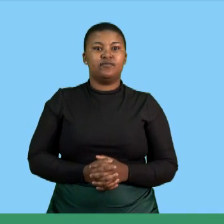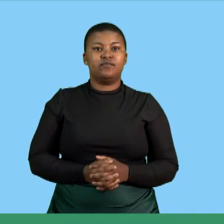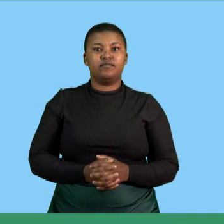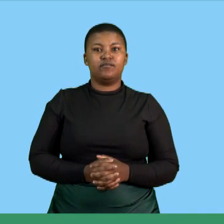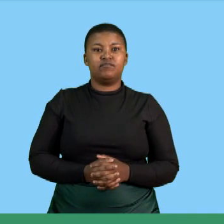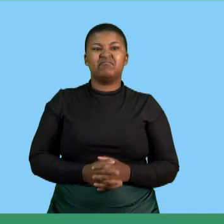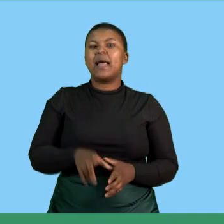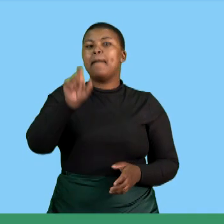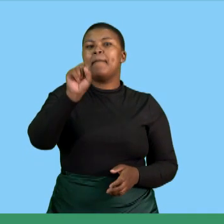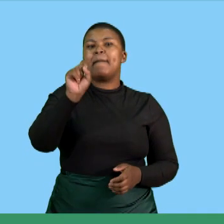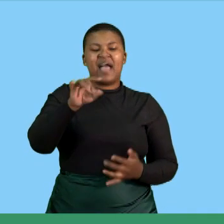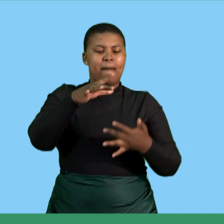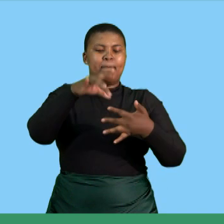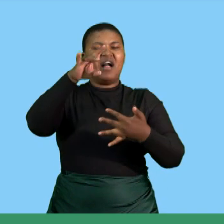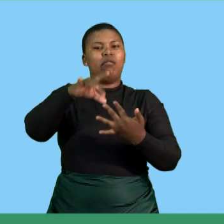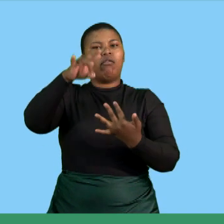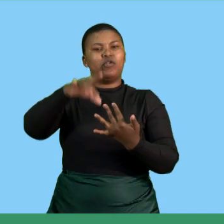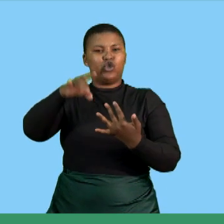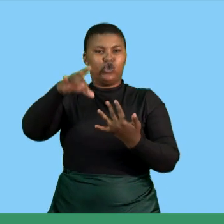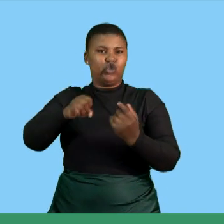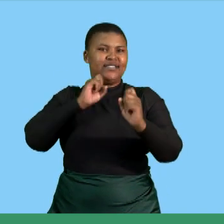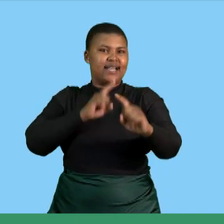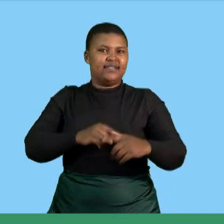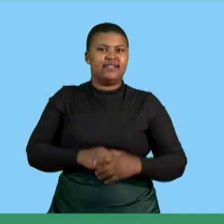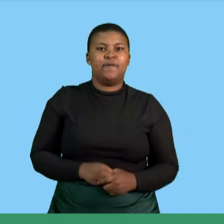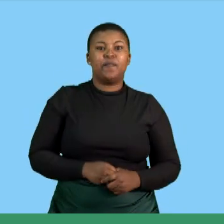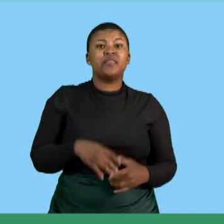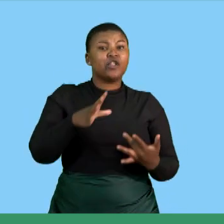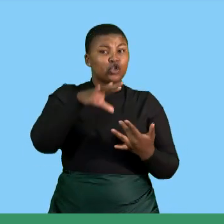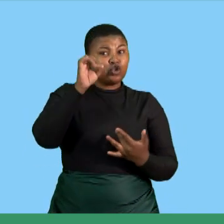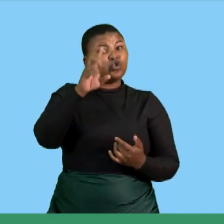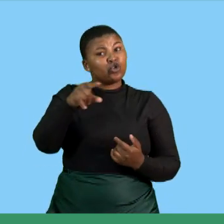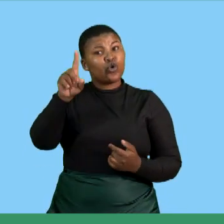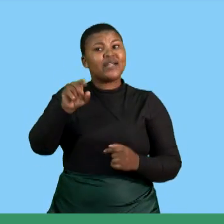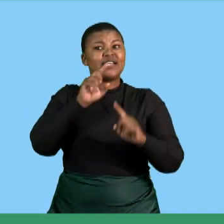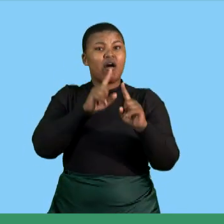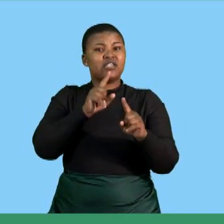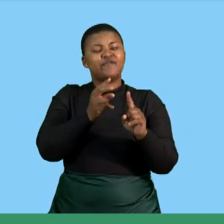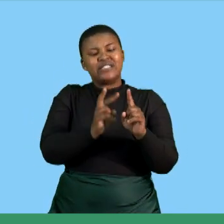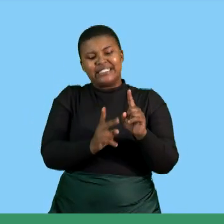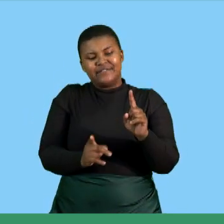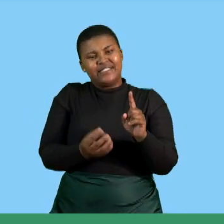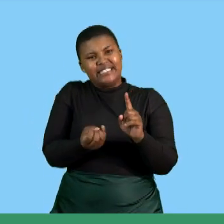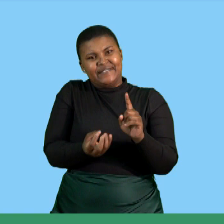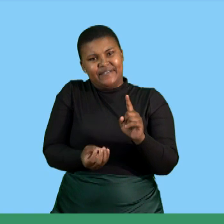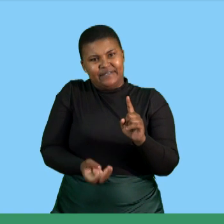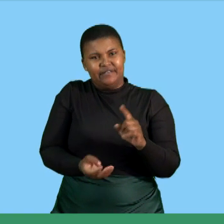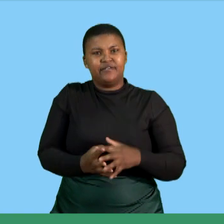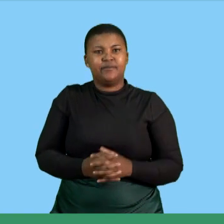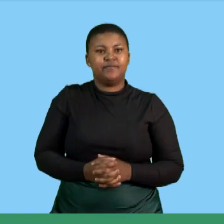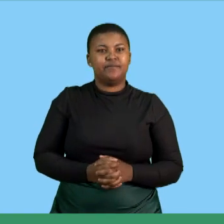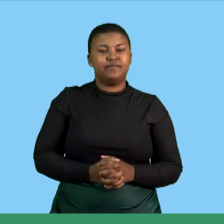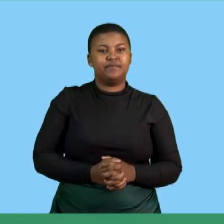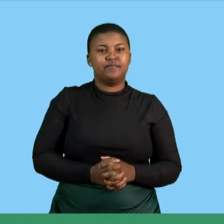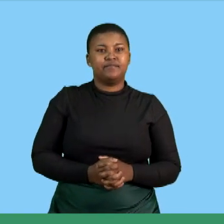is a multiple choice question. Choose the correct answer from the various options provided. Question